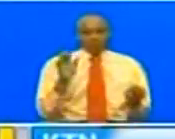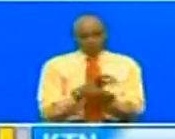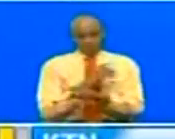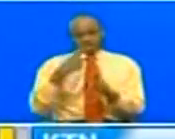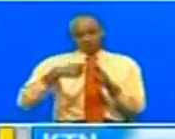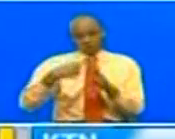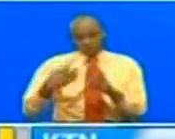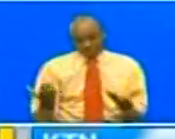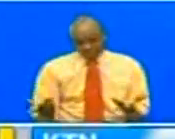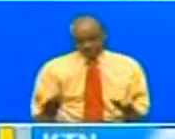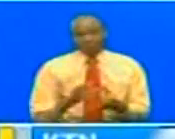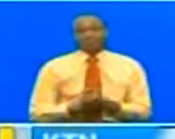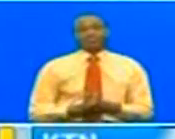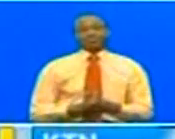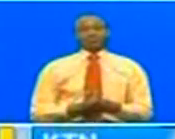later.